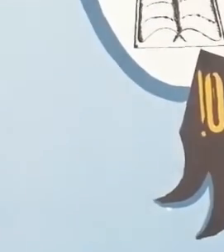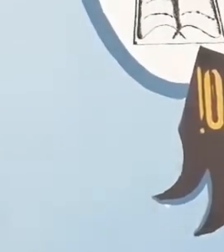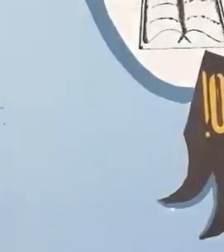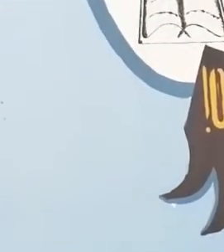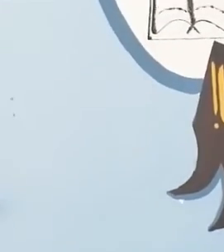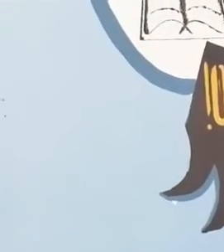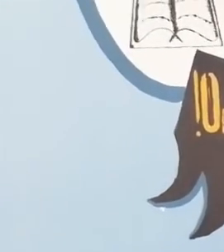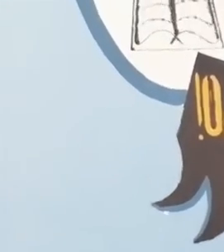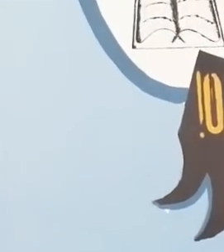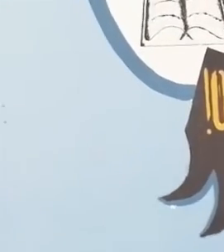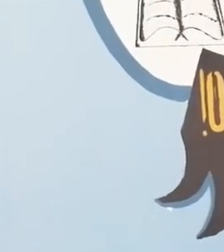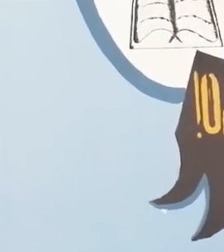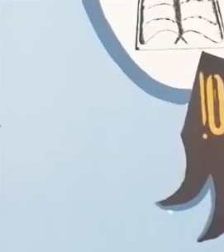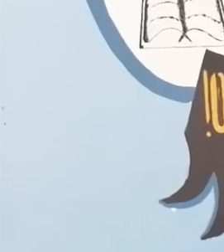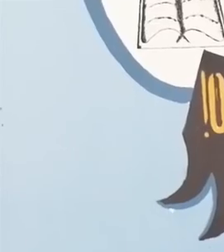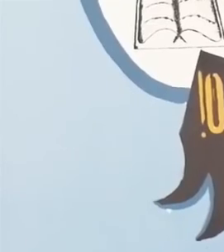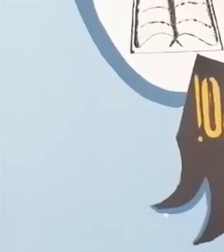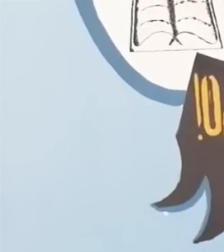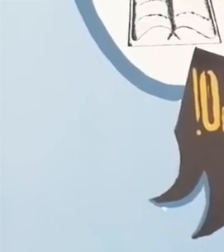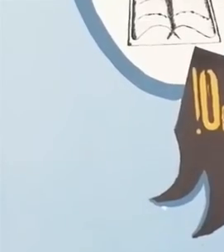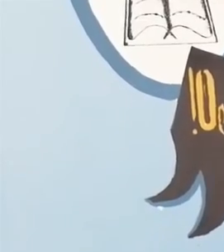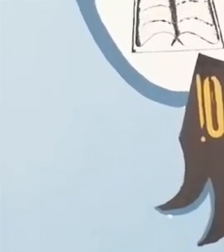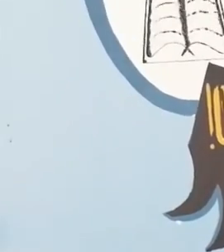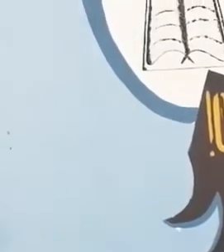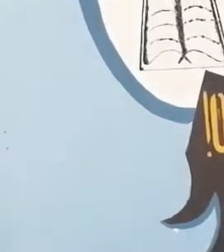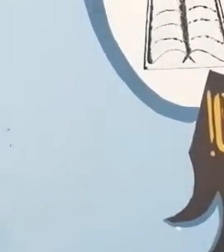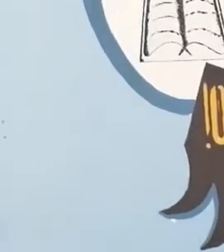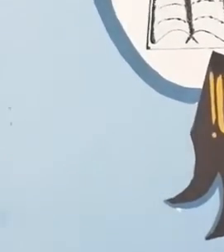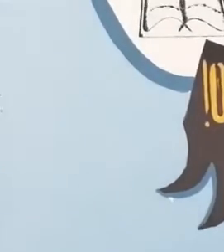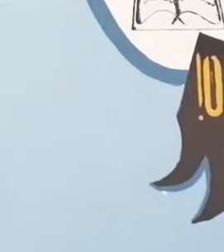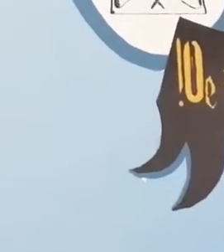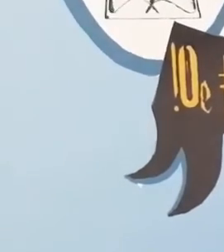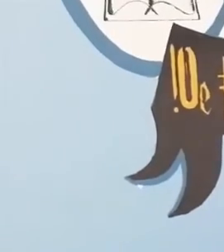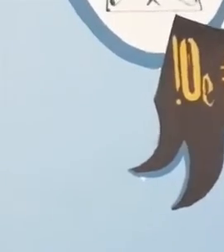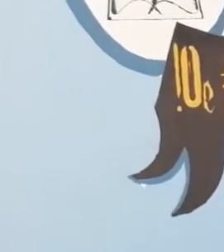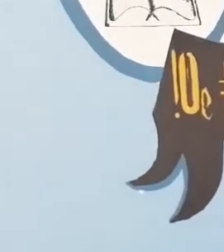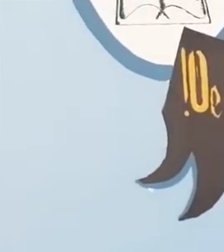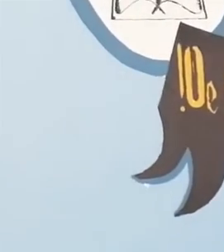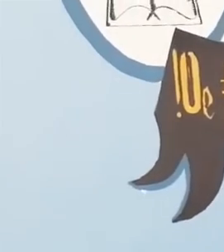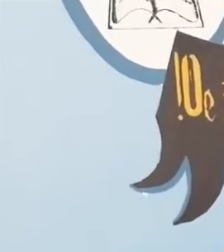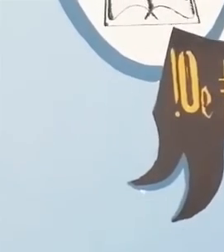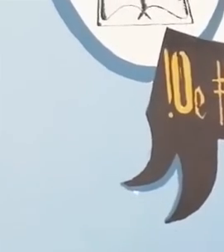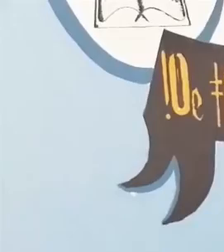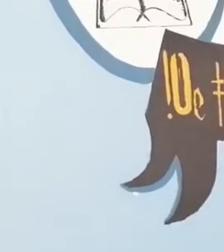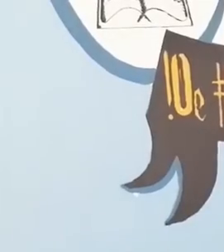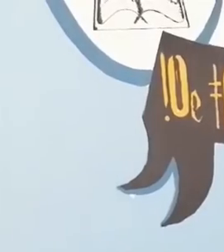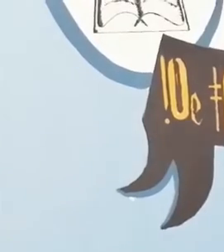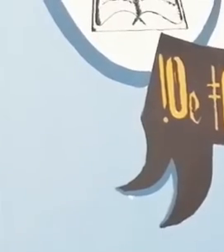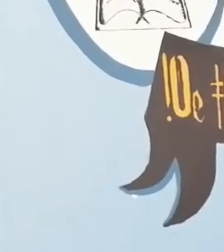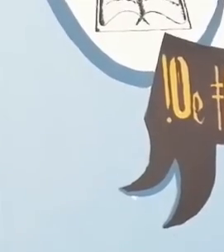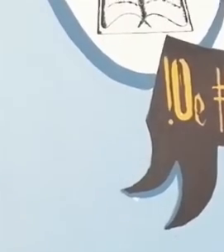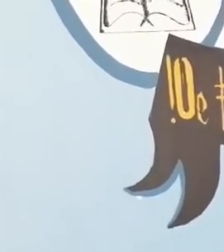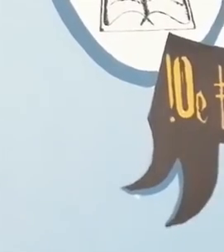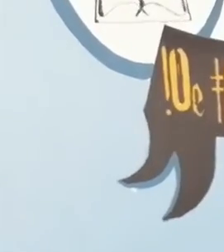a mask. Yes. So each parent that is coming in here is like always having something to cover him or Yes. herself. Yes. And then the parents are